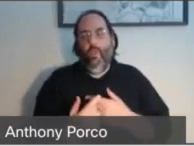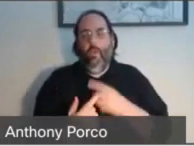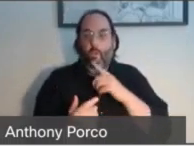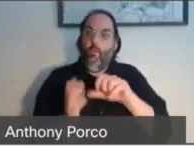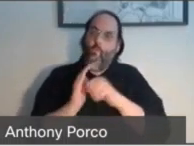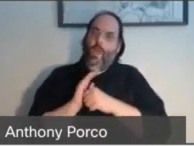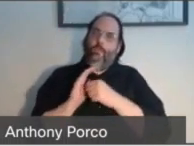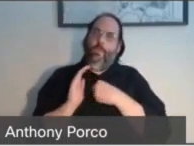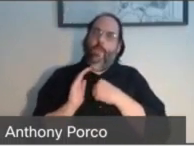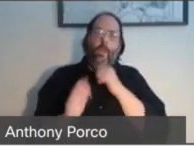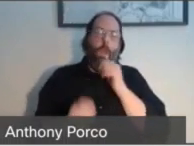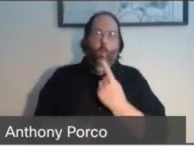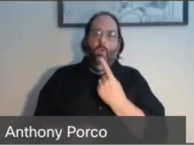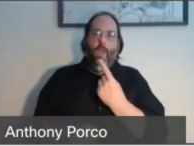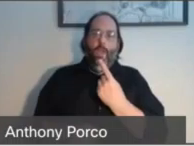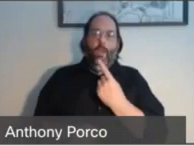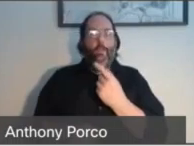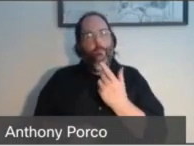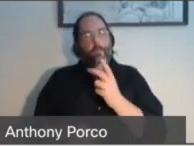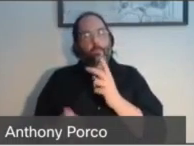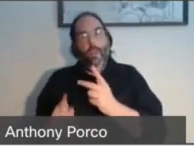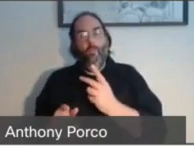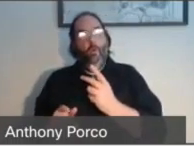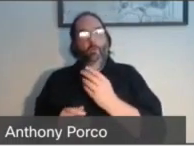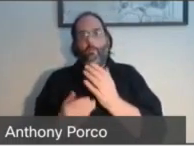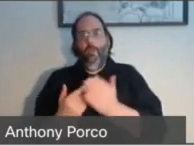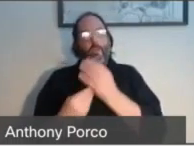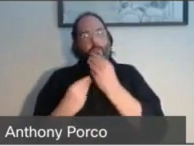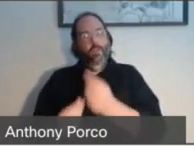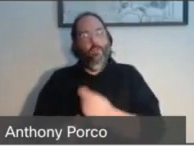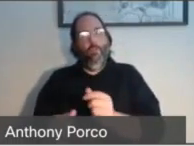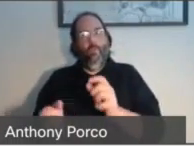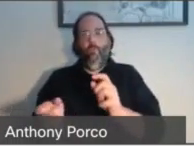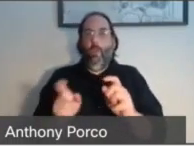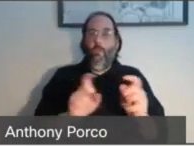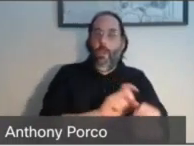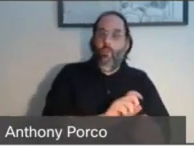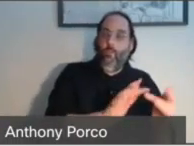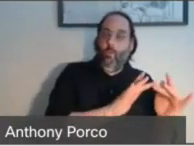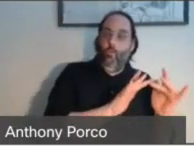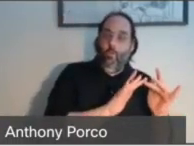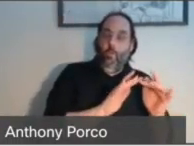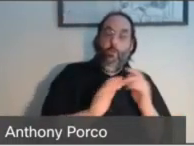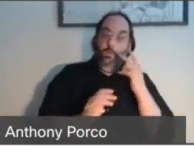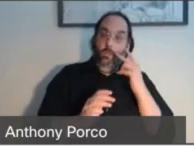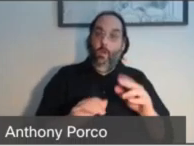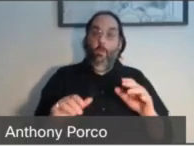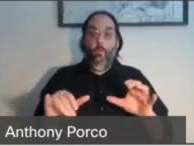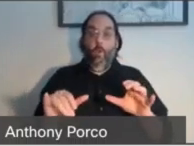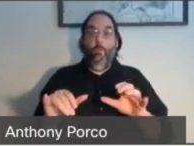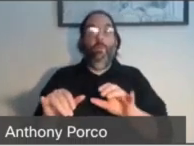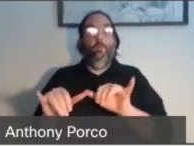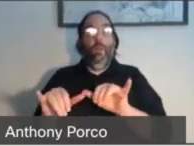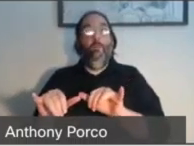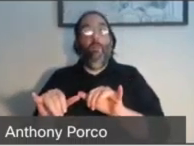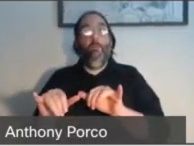to me not only that people were seamlessly able to transition and that we saw performance metrics either stay the same